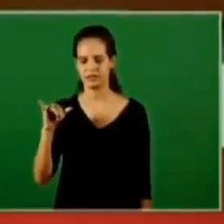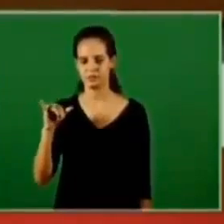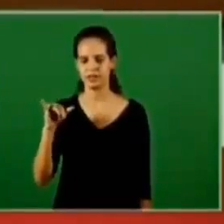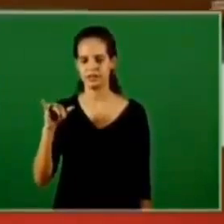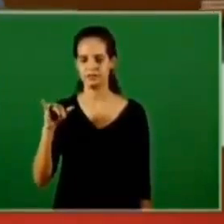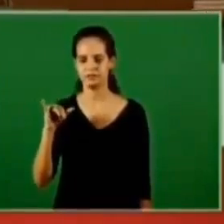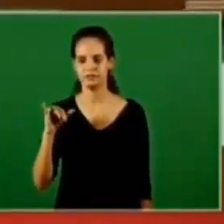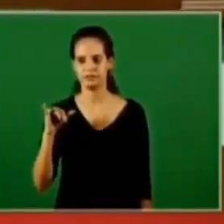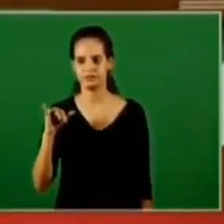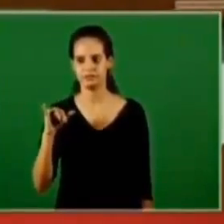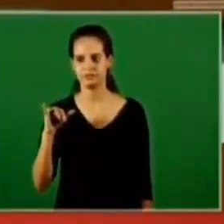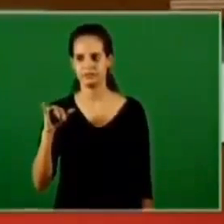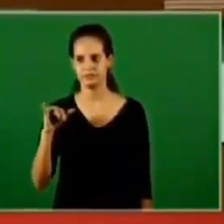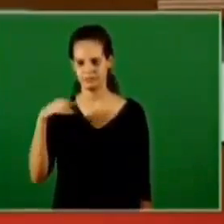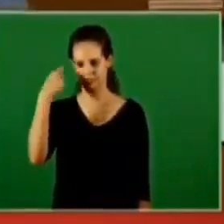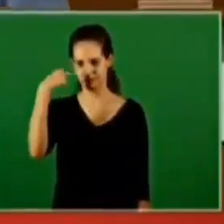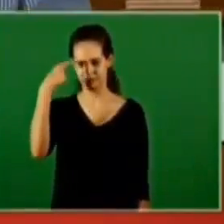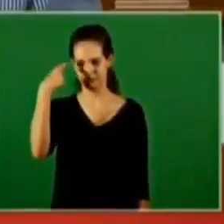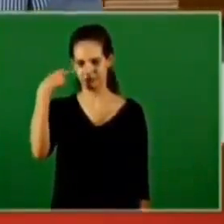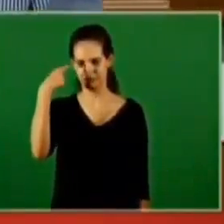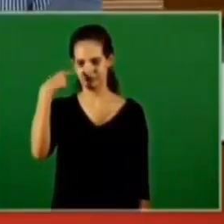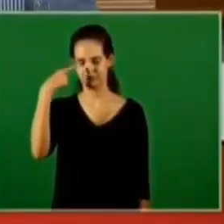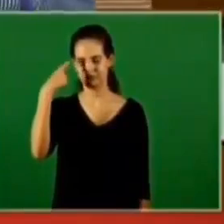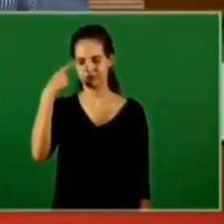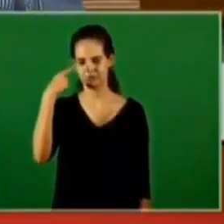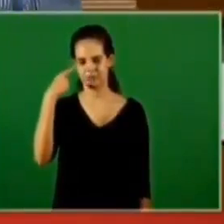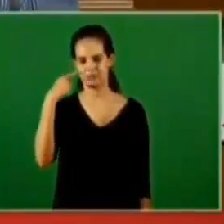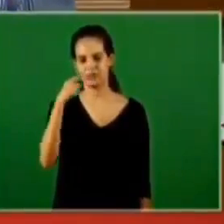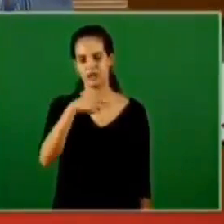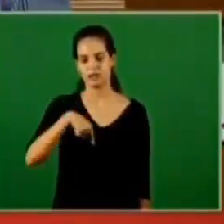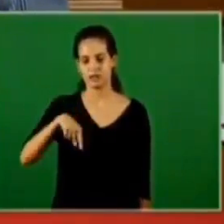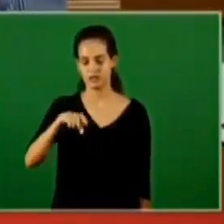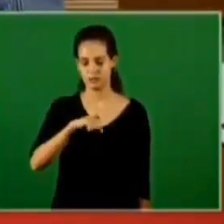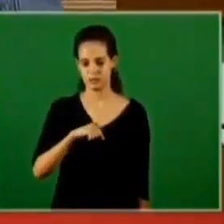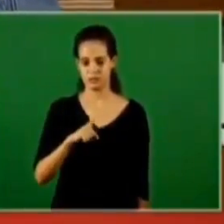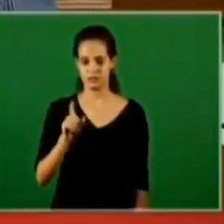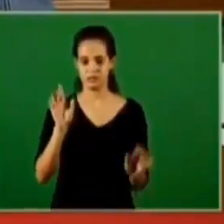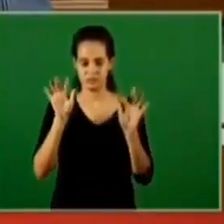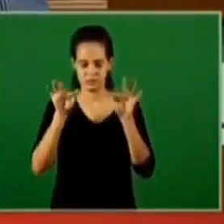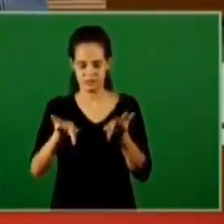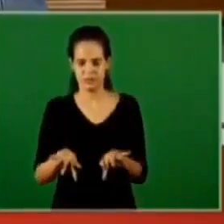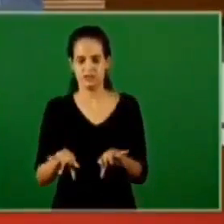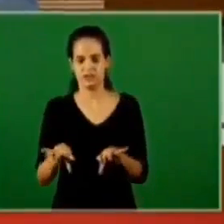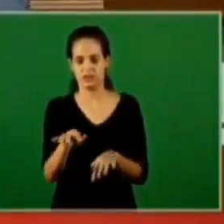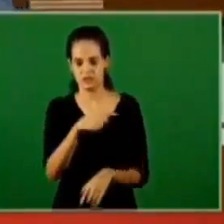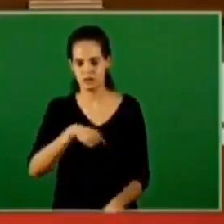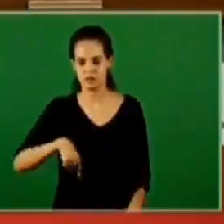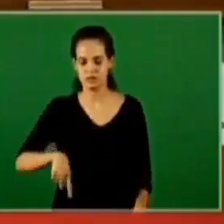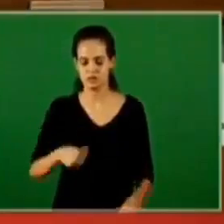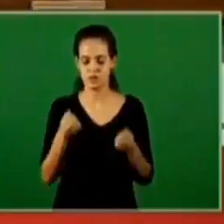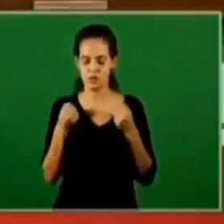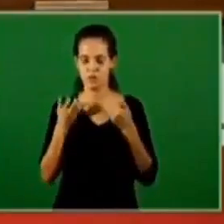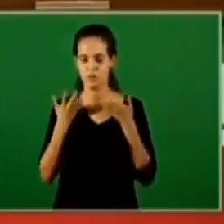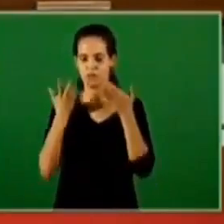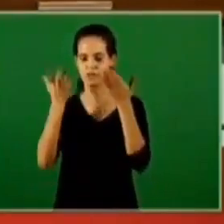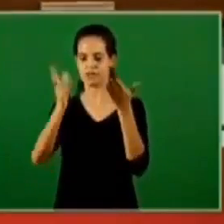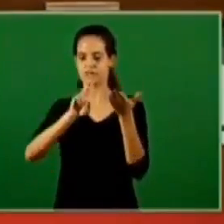with the pastor in Barcelona, Spain. You're going to do here, finish confessing the name of the Lord